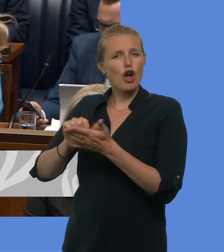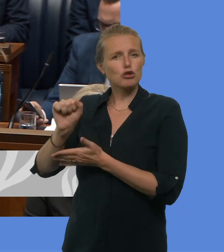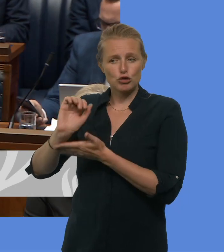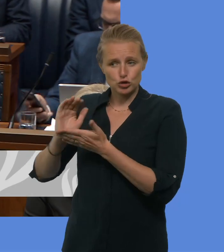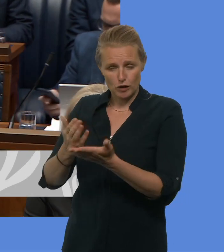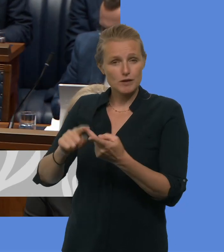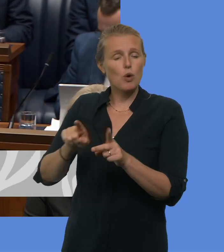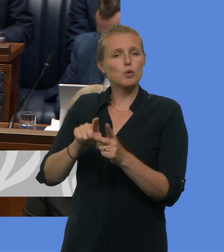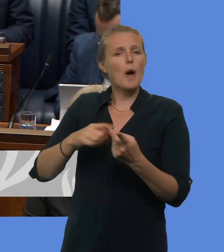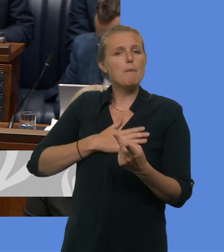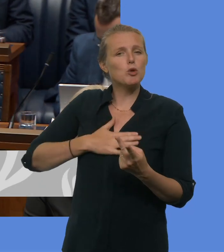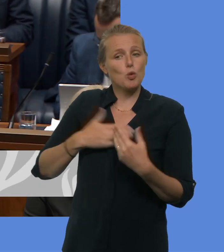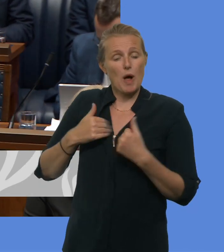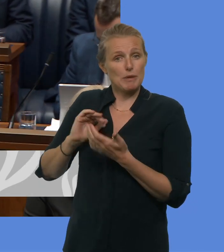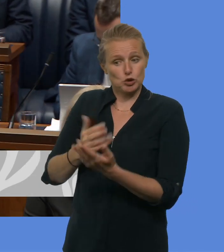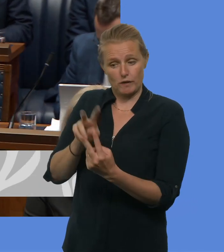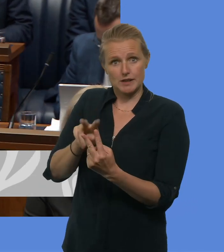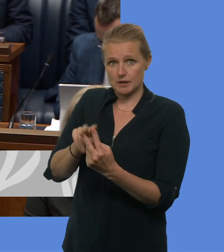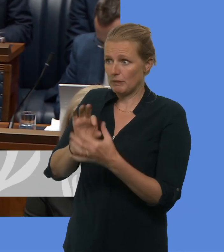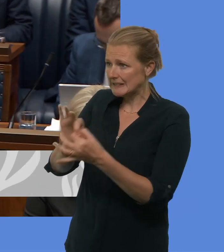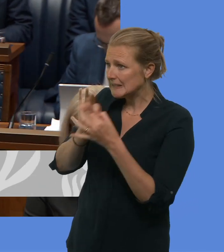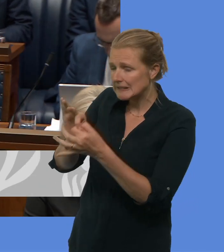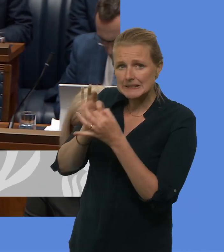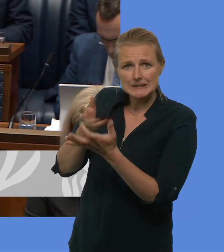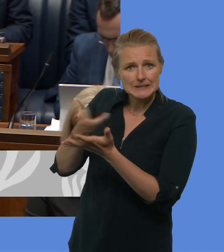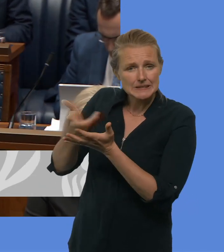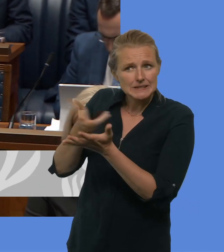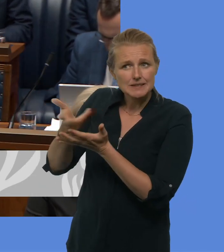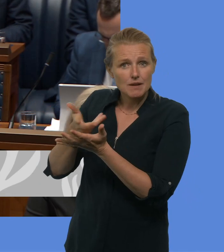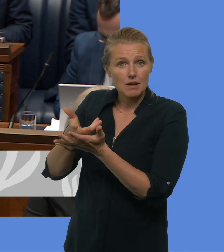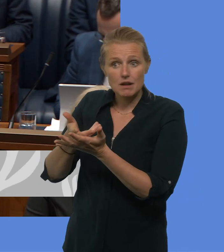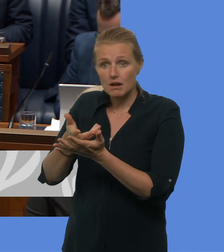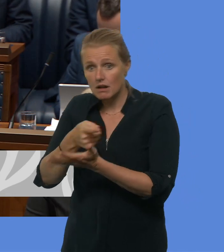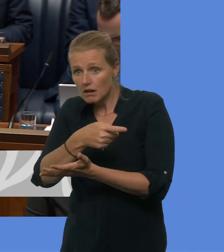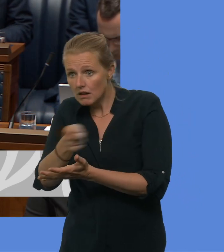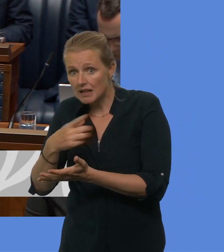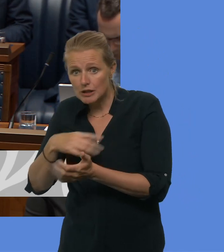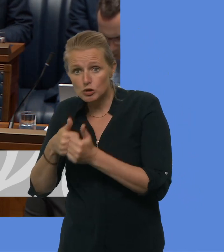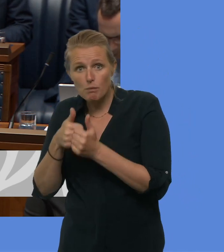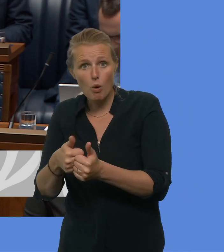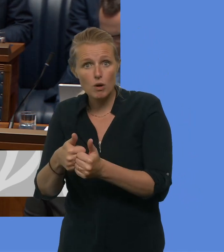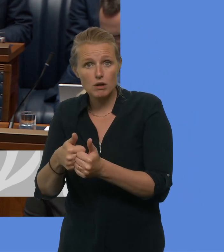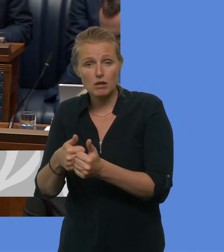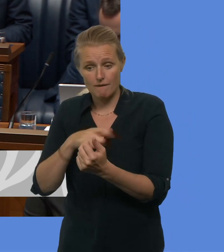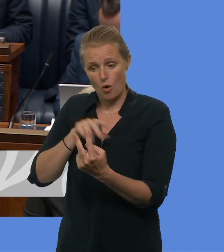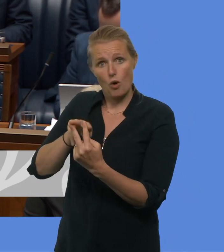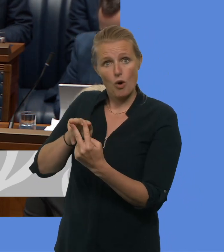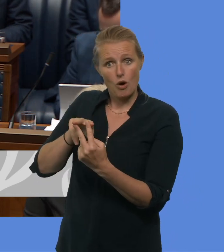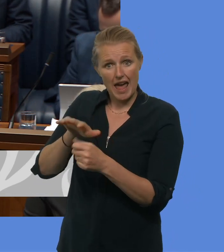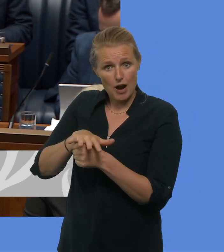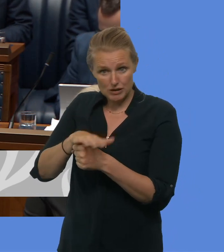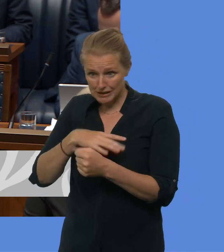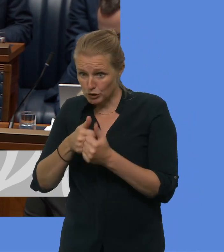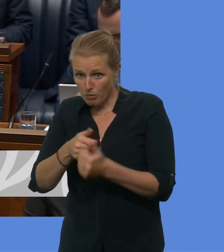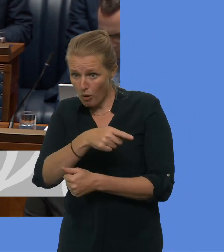the emotional and well-being services, where there needs to be support provided for those two areas, and indeed